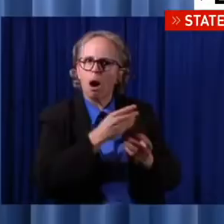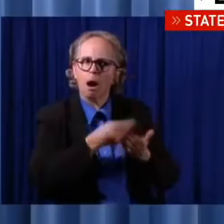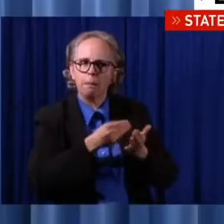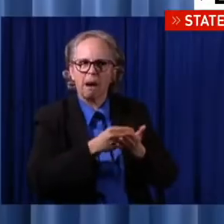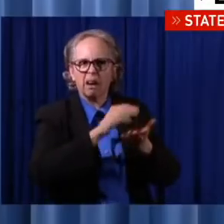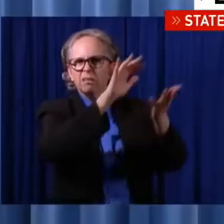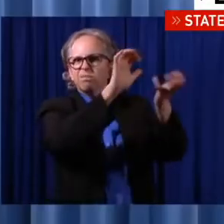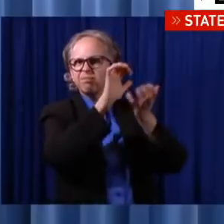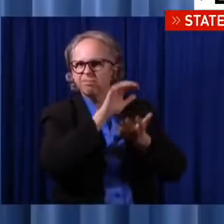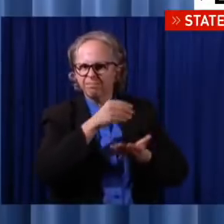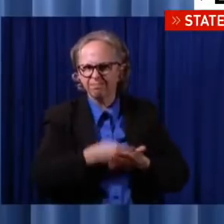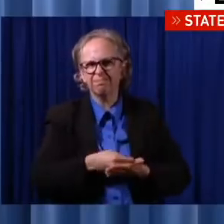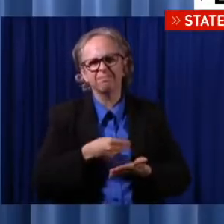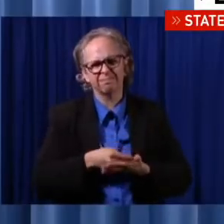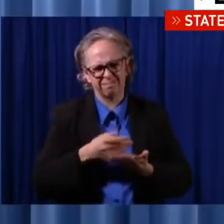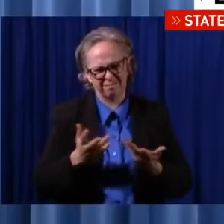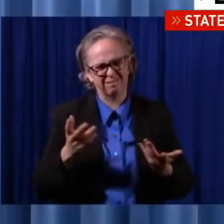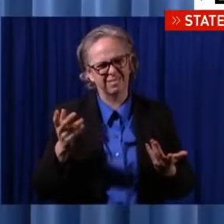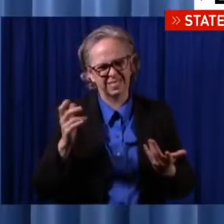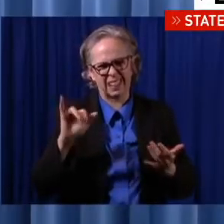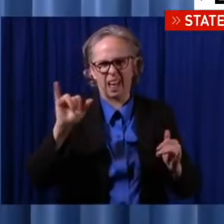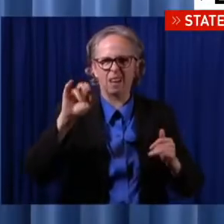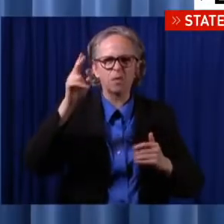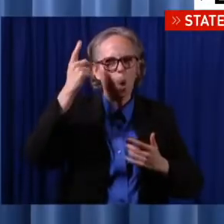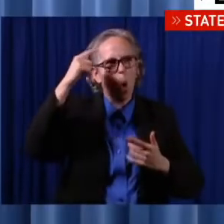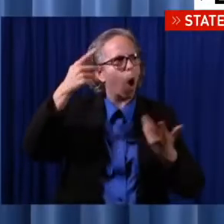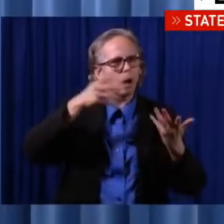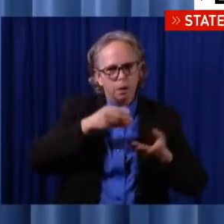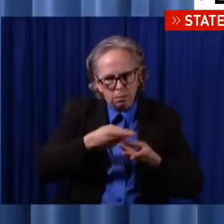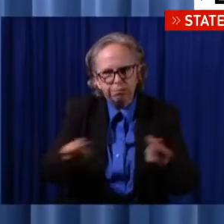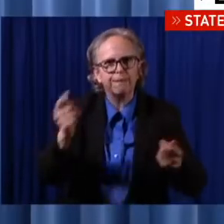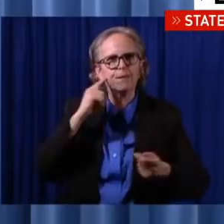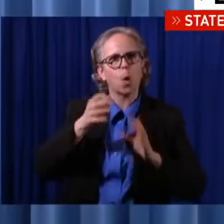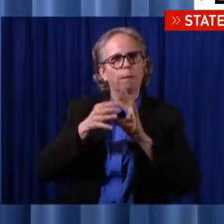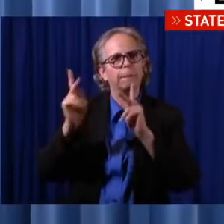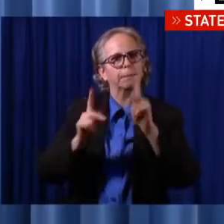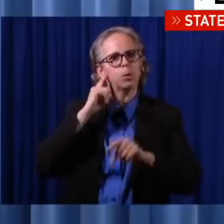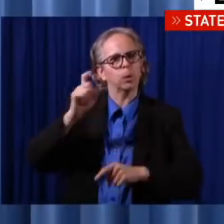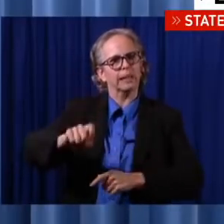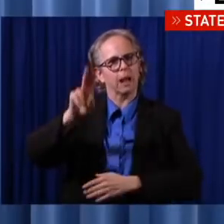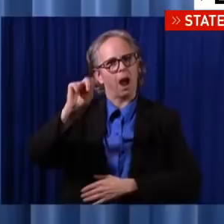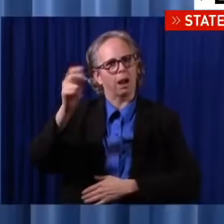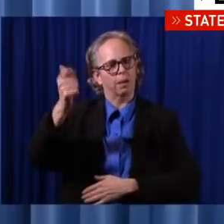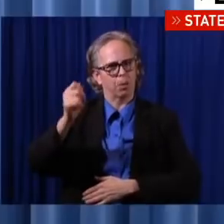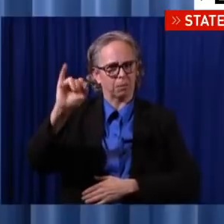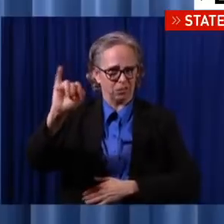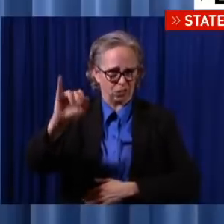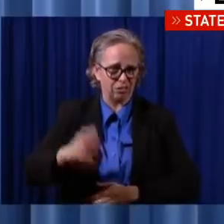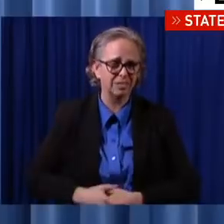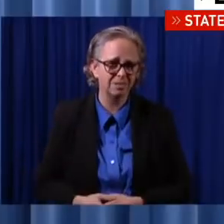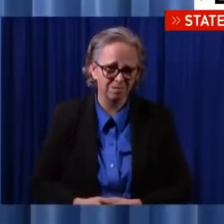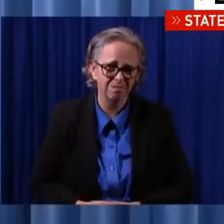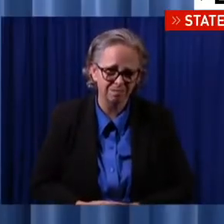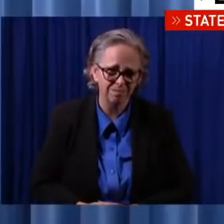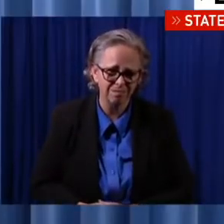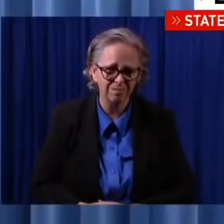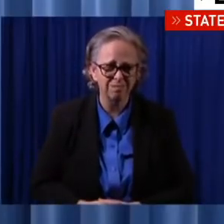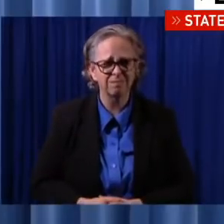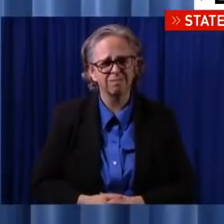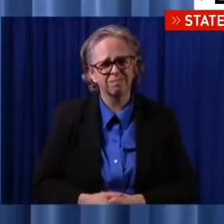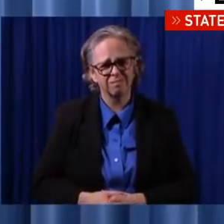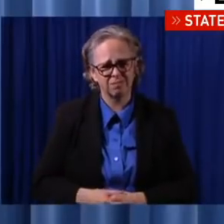their unemployment insurance obligations. We have done this before in Ohio. Ohio borrowed more